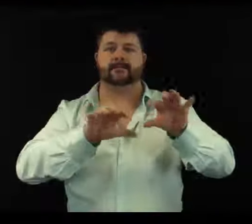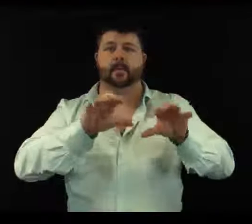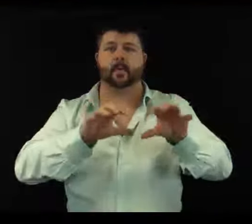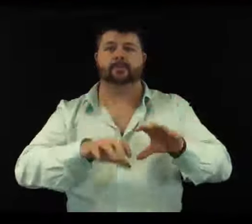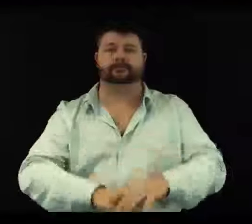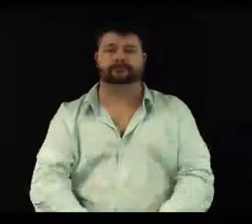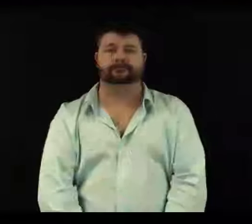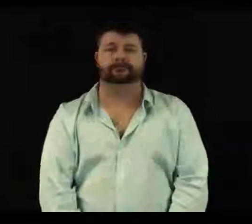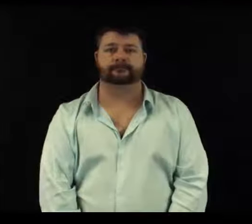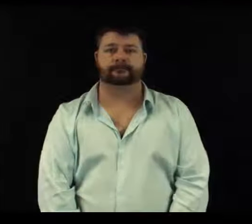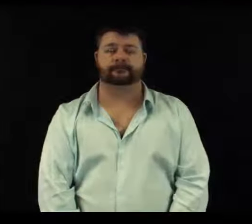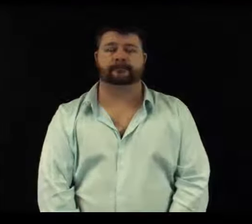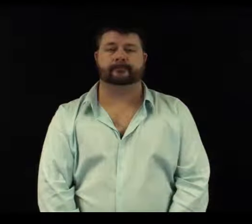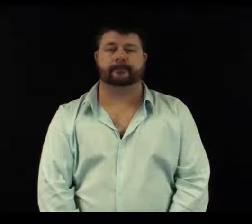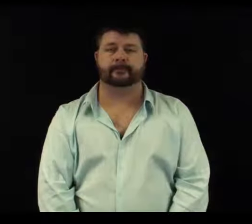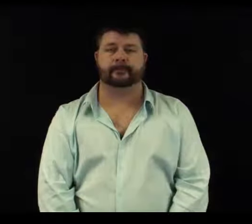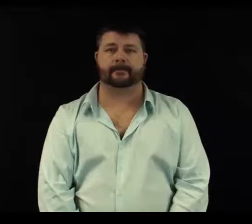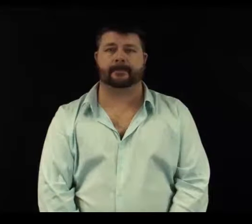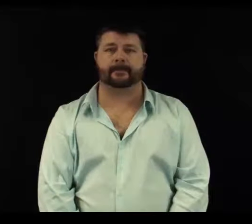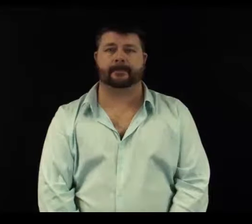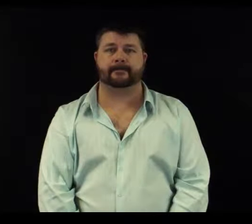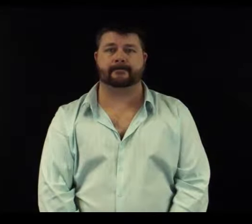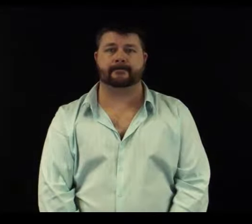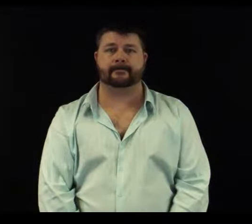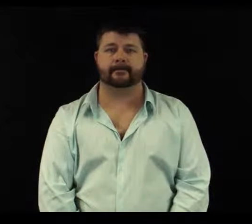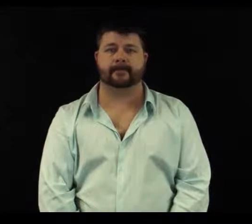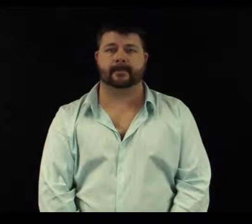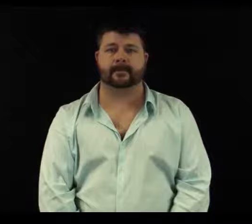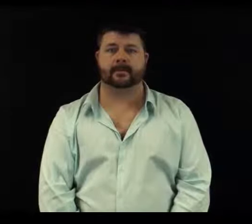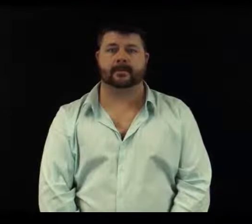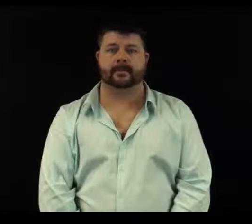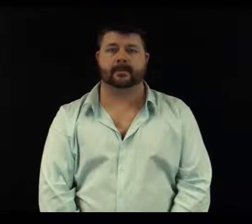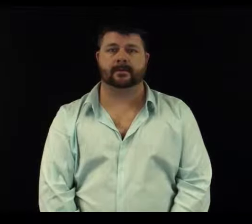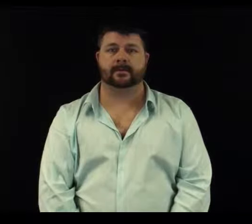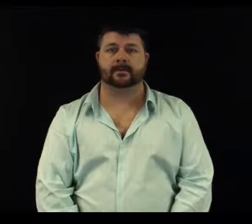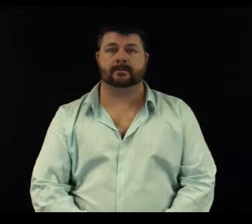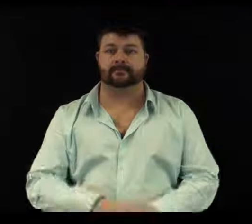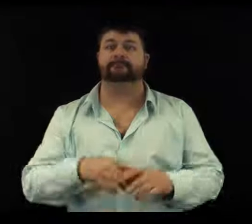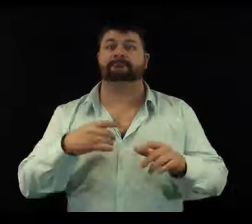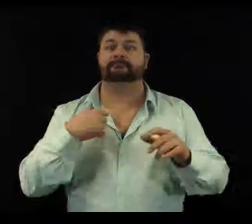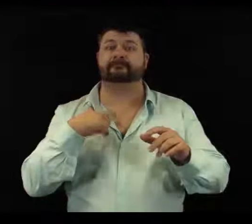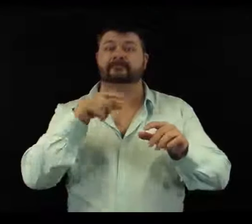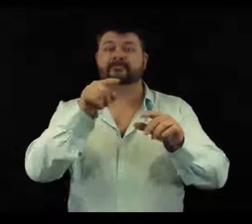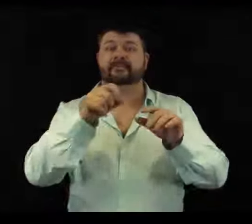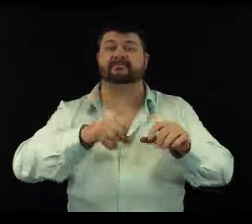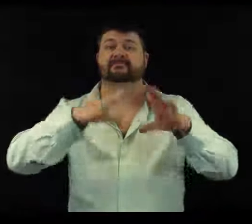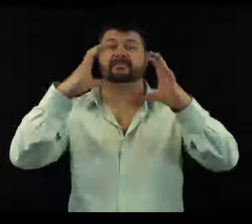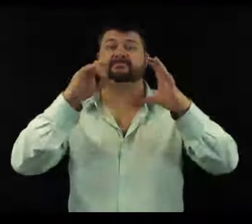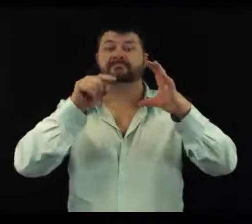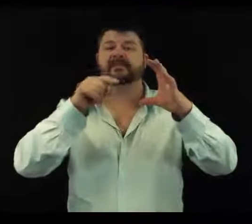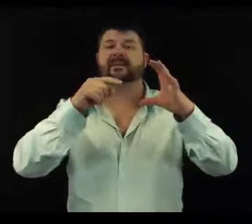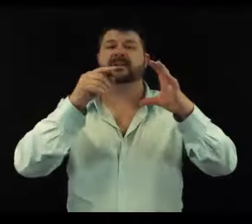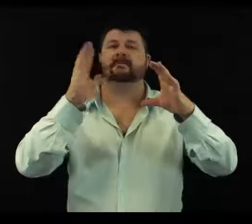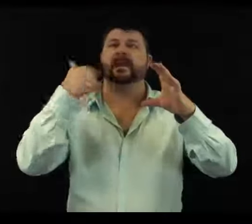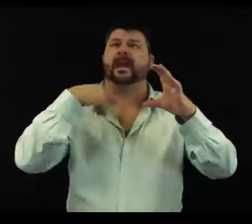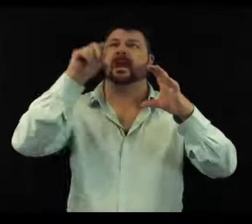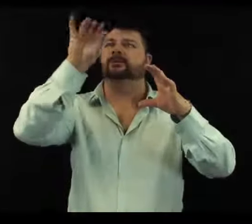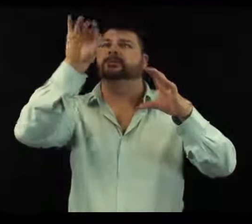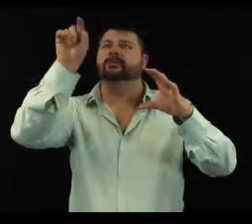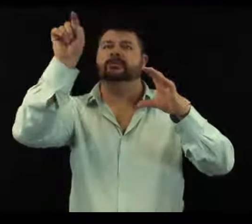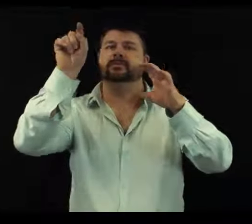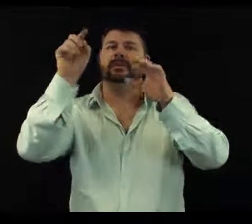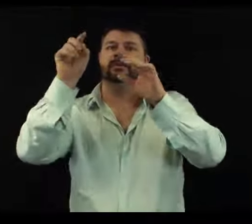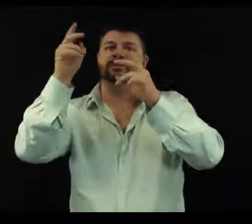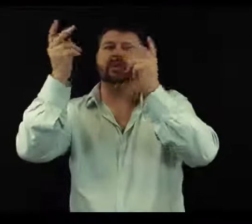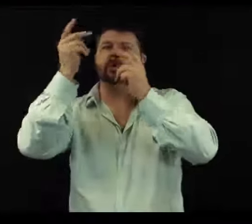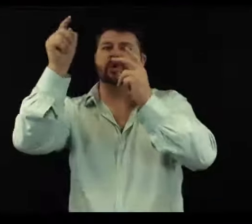artists, movies, TV shows, podcasts, or audiobooks. Tap in the box, enter your search words,